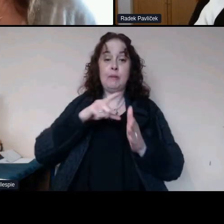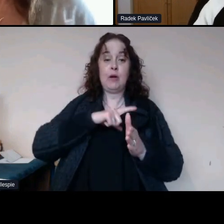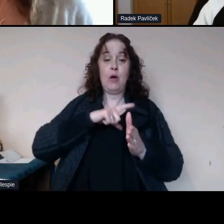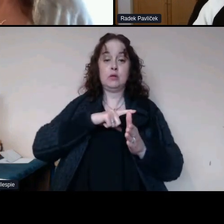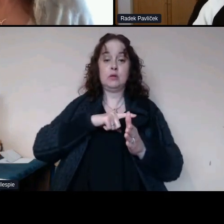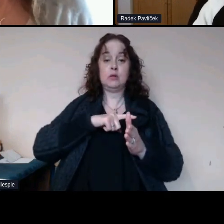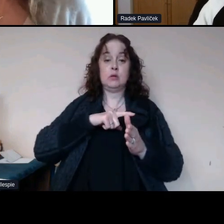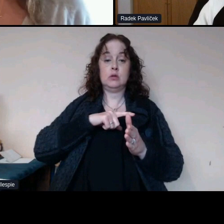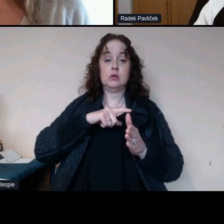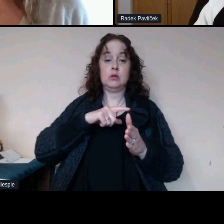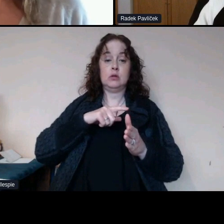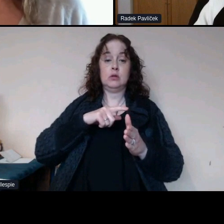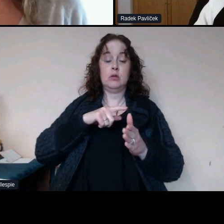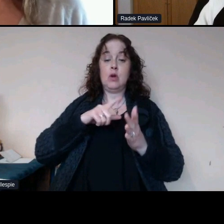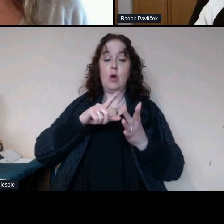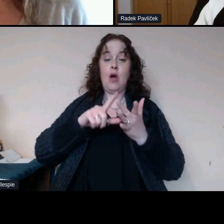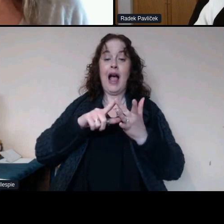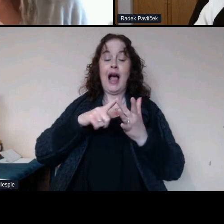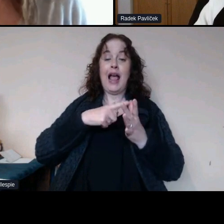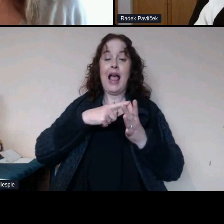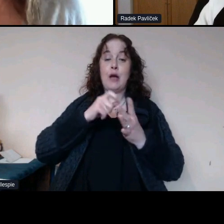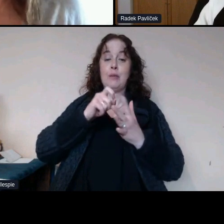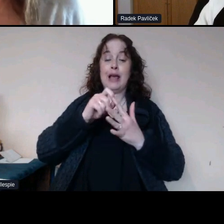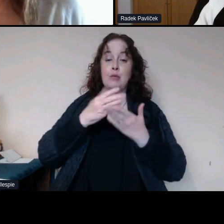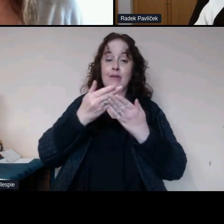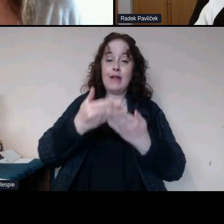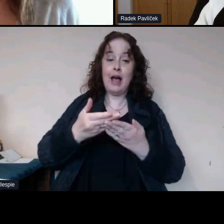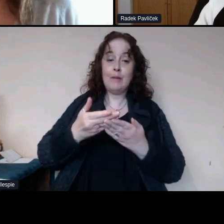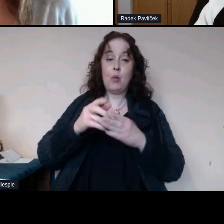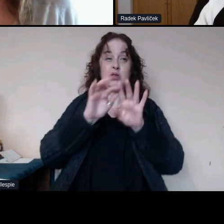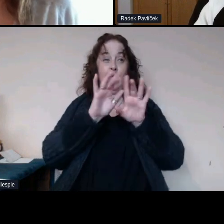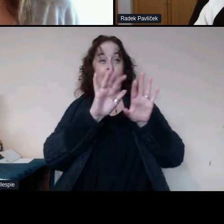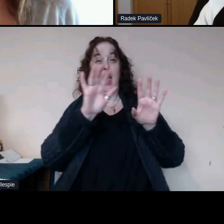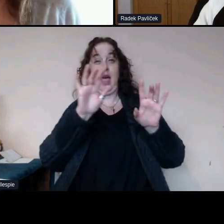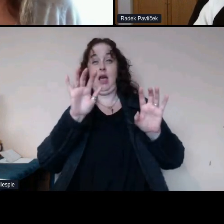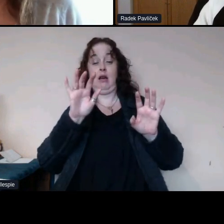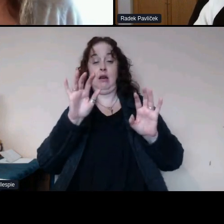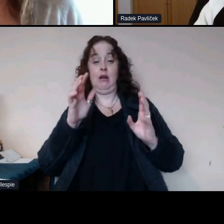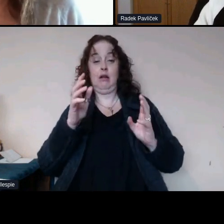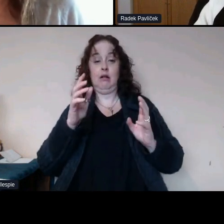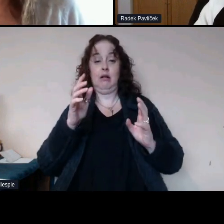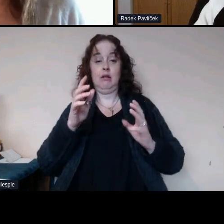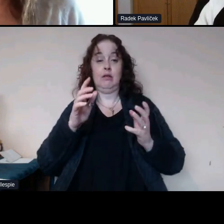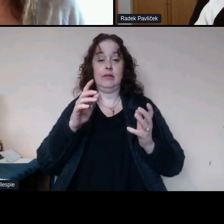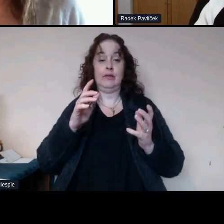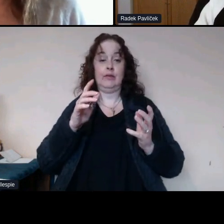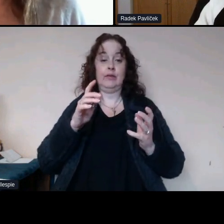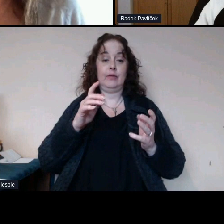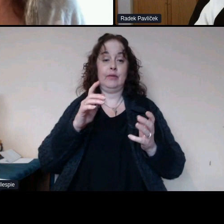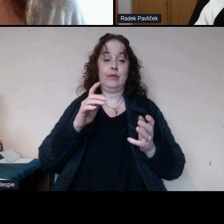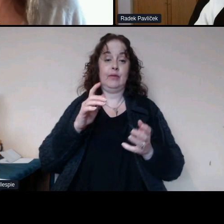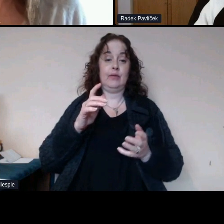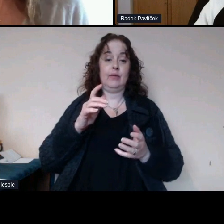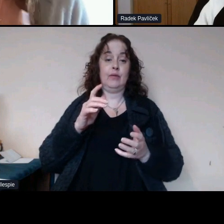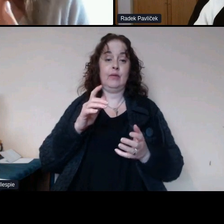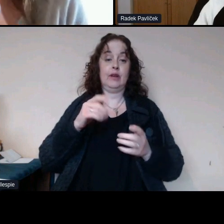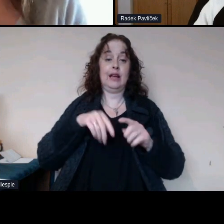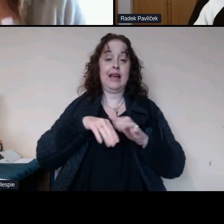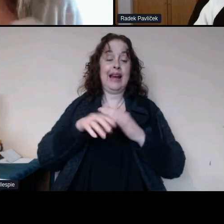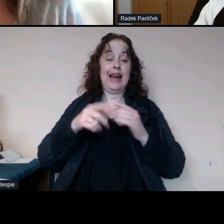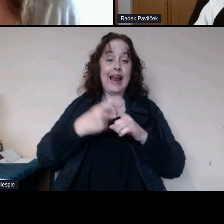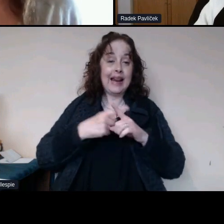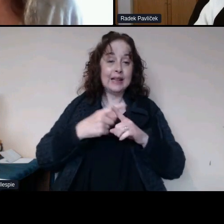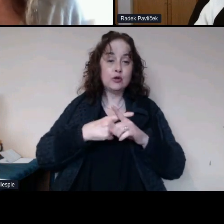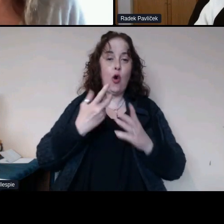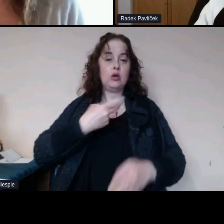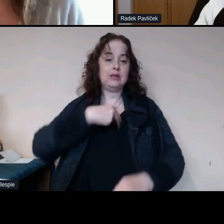what IAAP provides, but also what is out there generally is often in English or maybe in